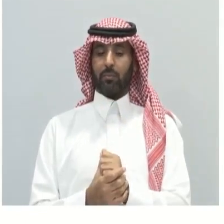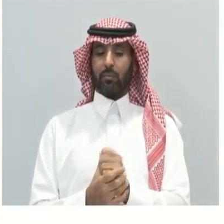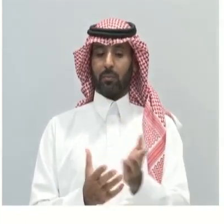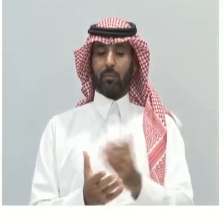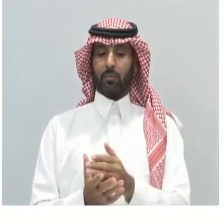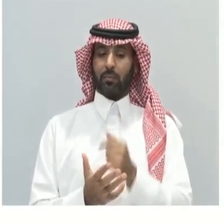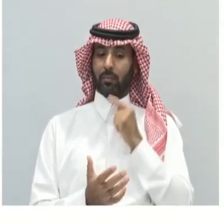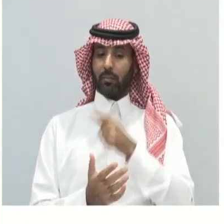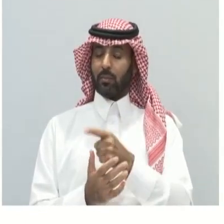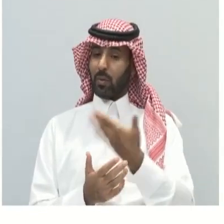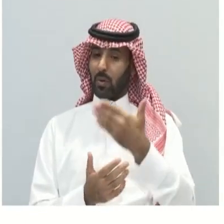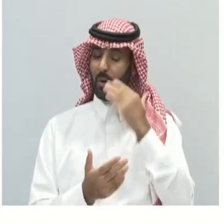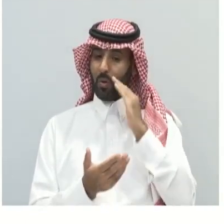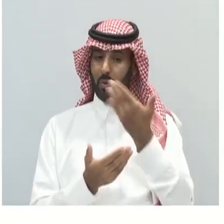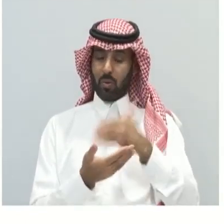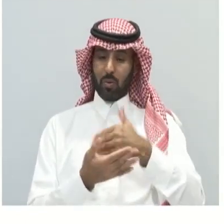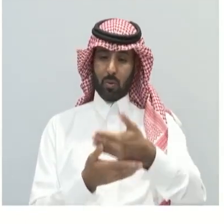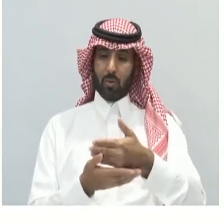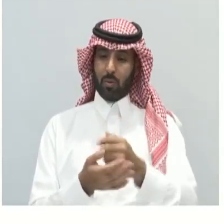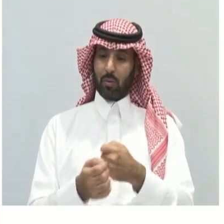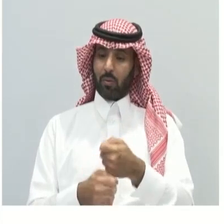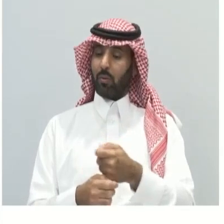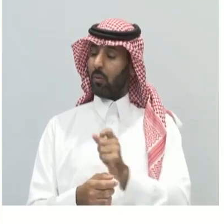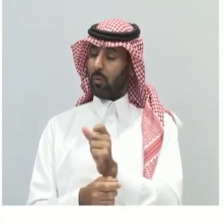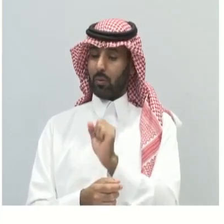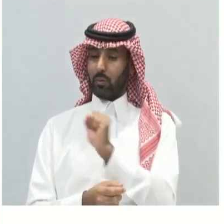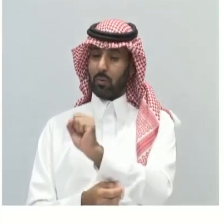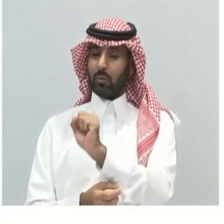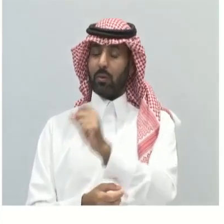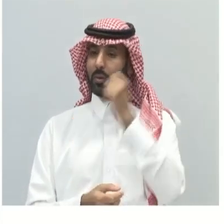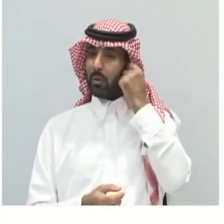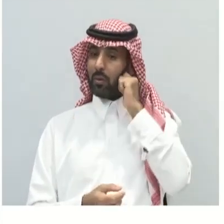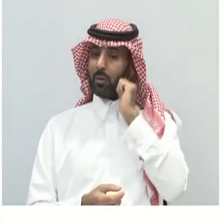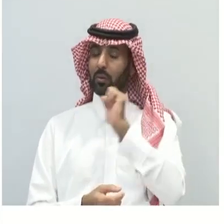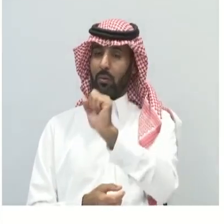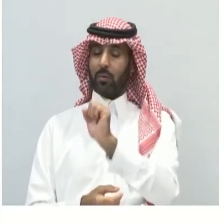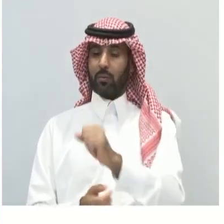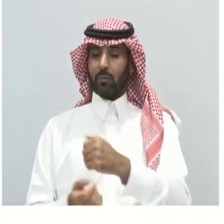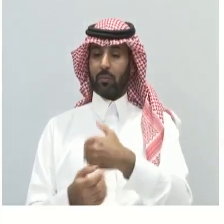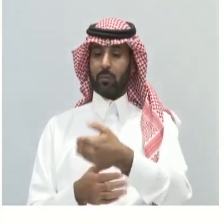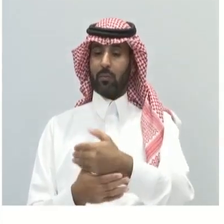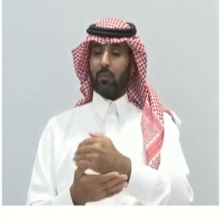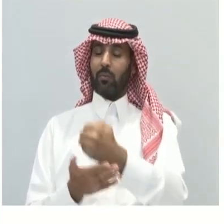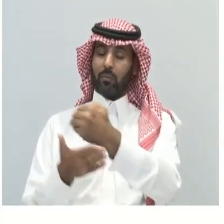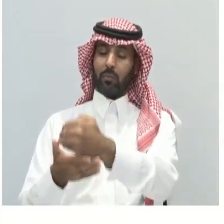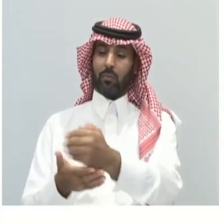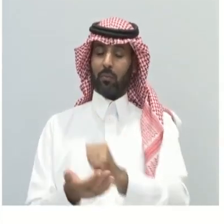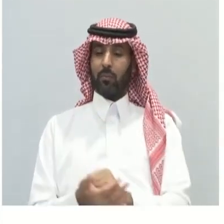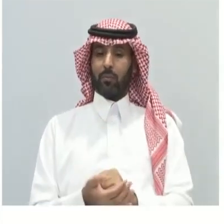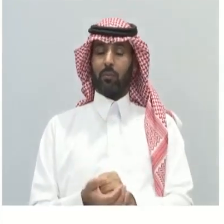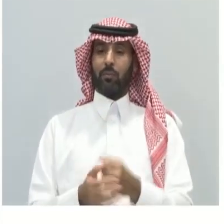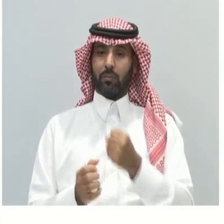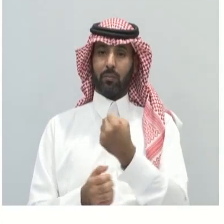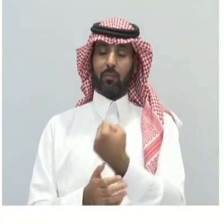They bought a new laptop for her. They bought a new laptop, which is the direct object